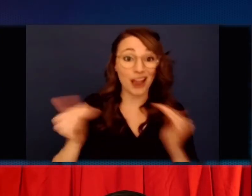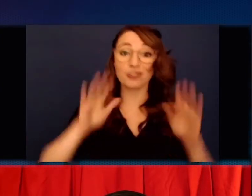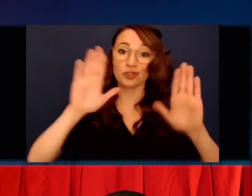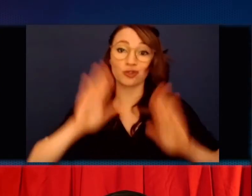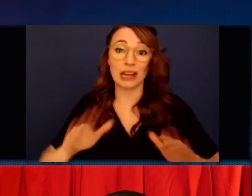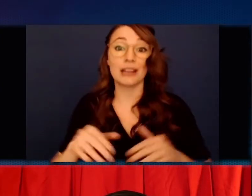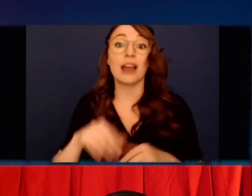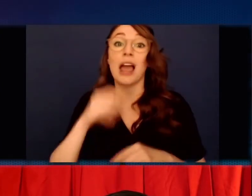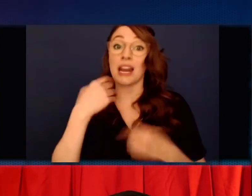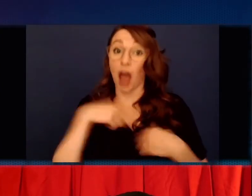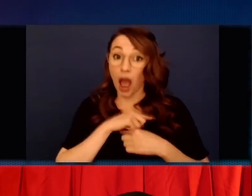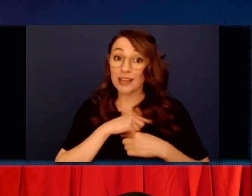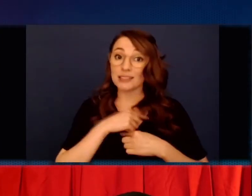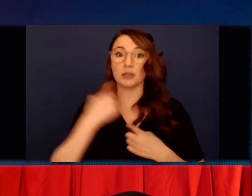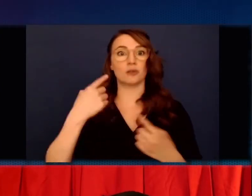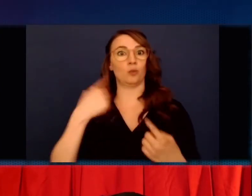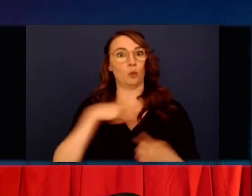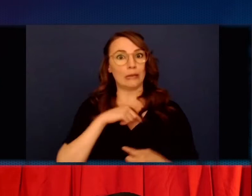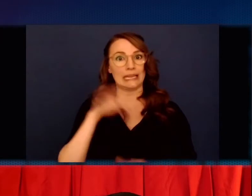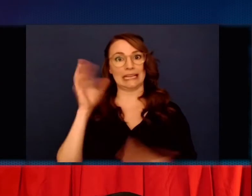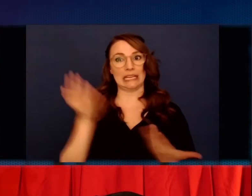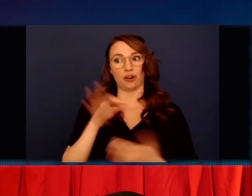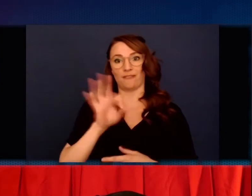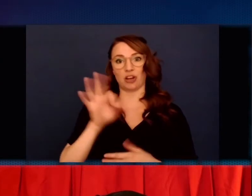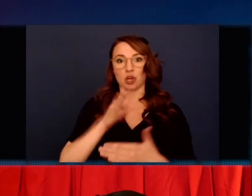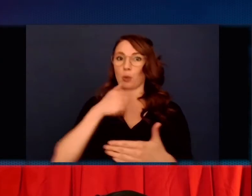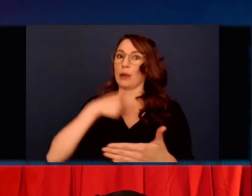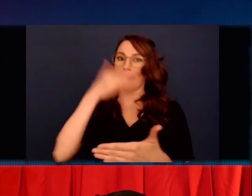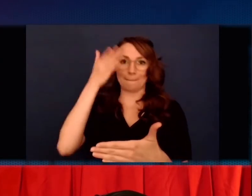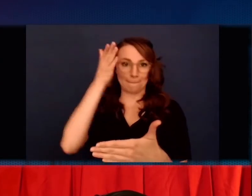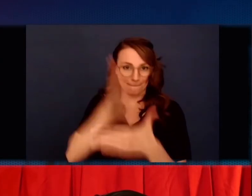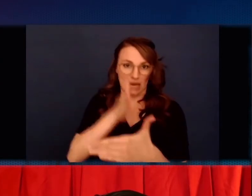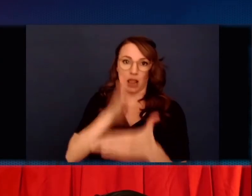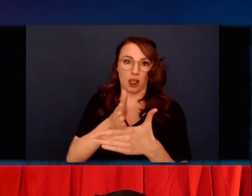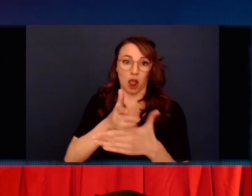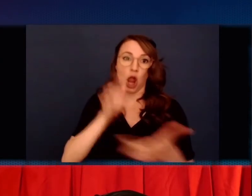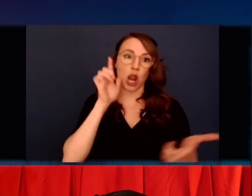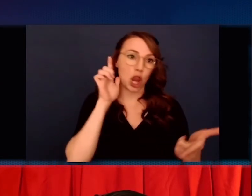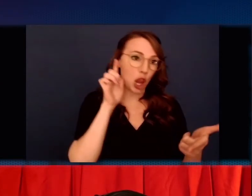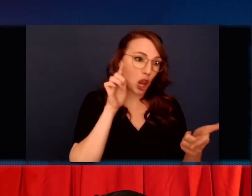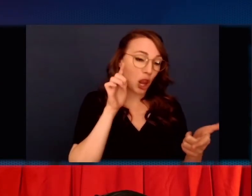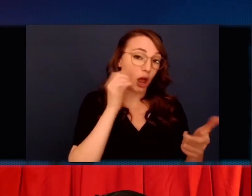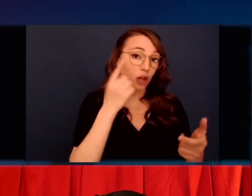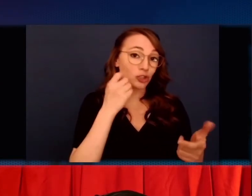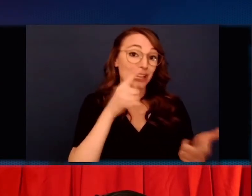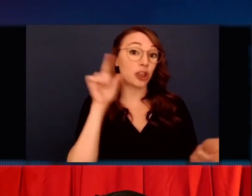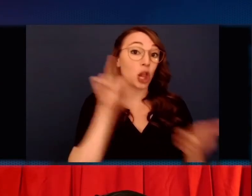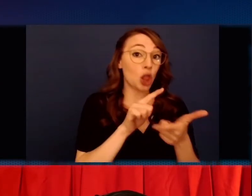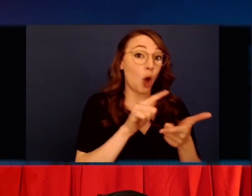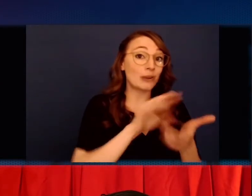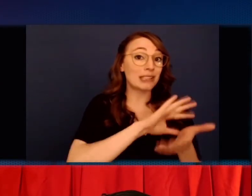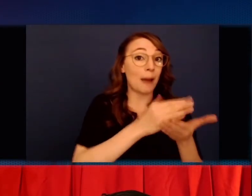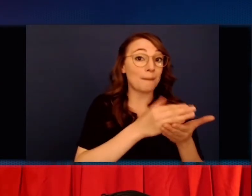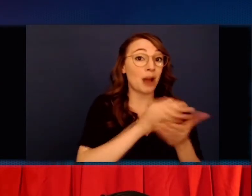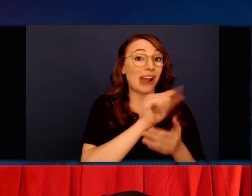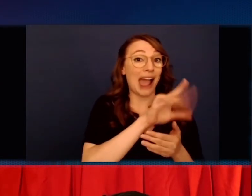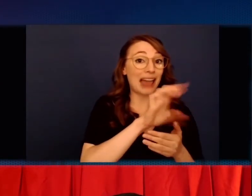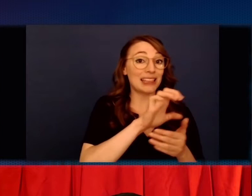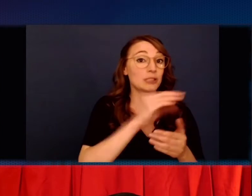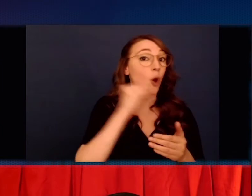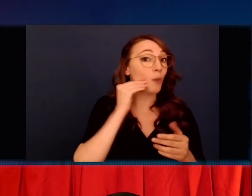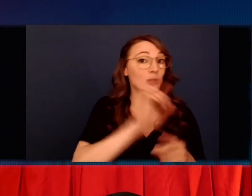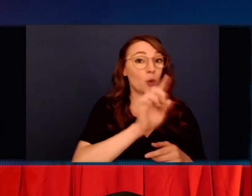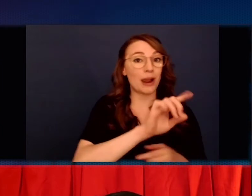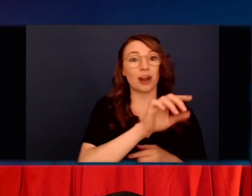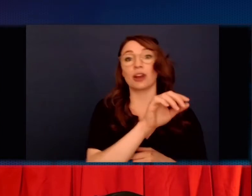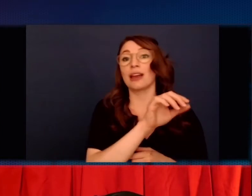dead middle. We have the lowest number of ALICE households is actually in Howard County, followed very closely by